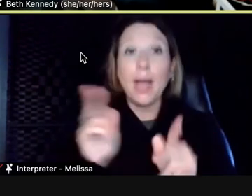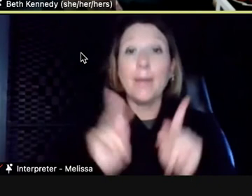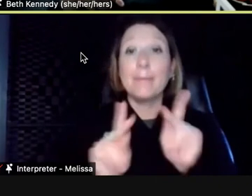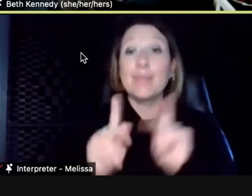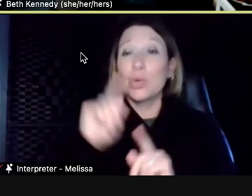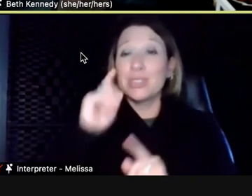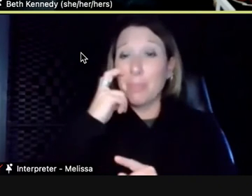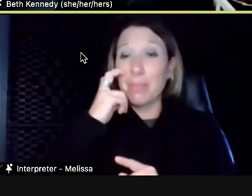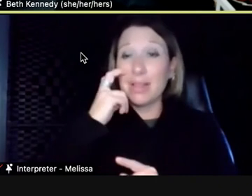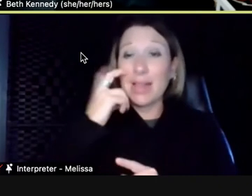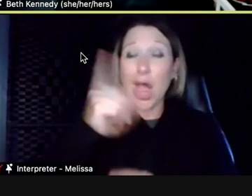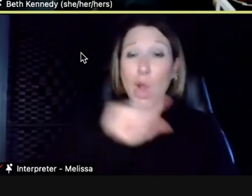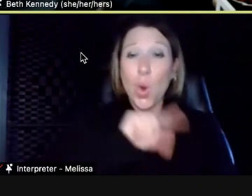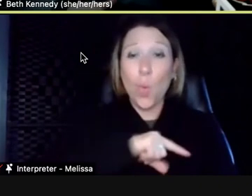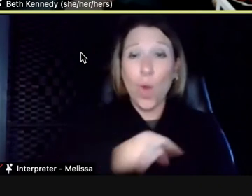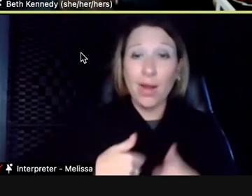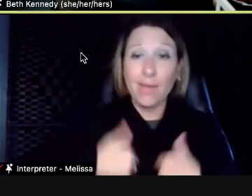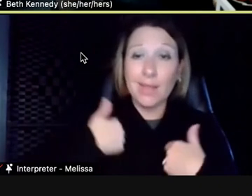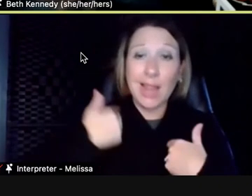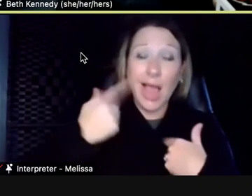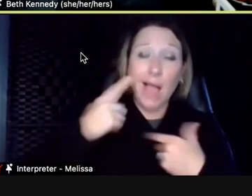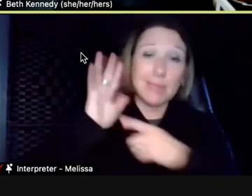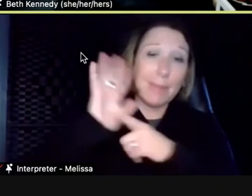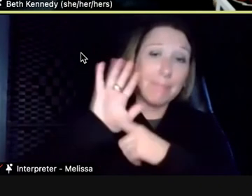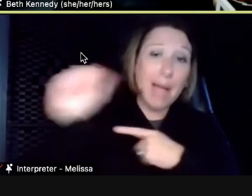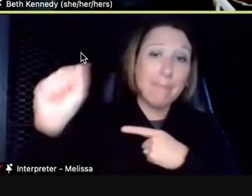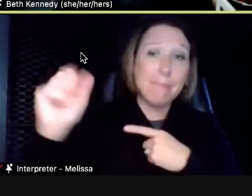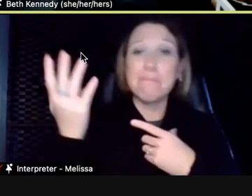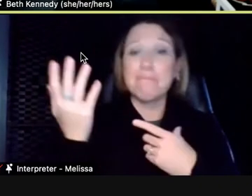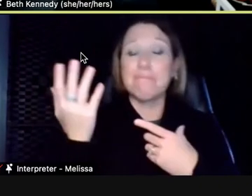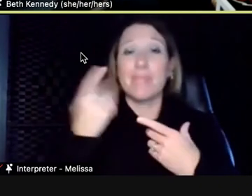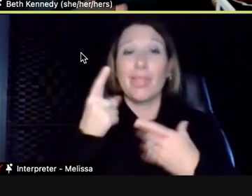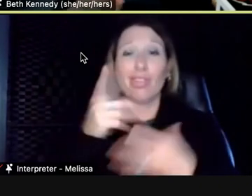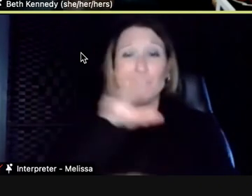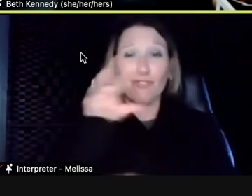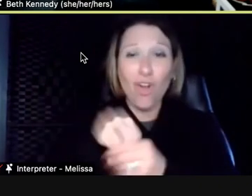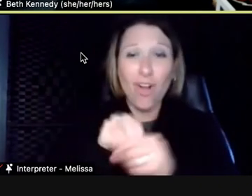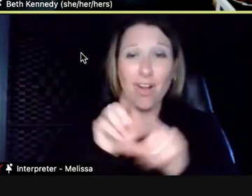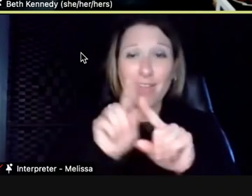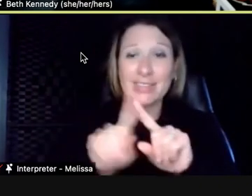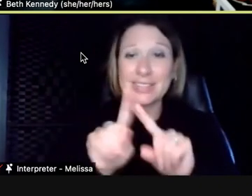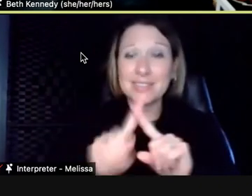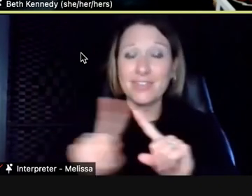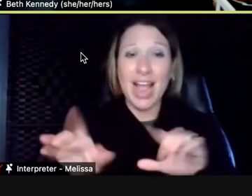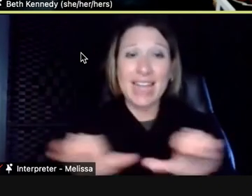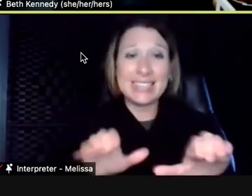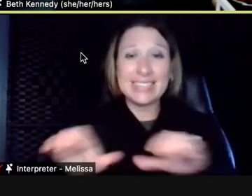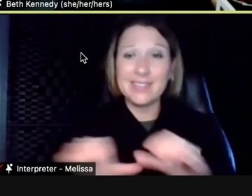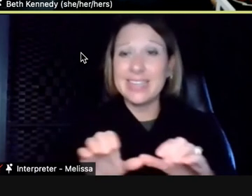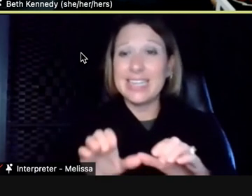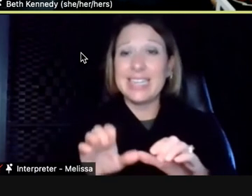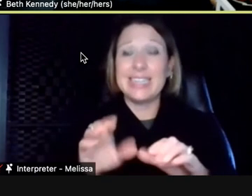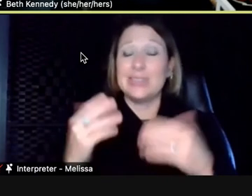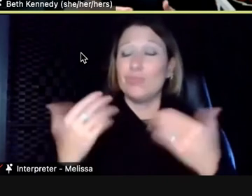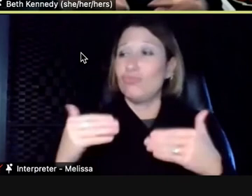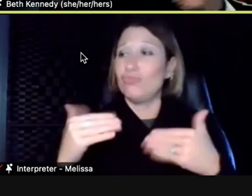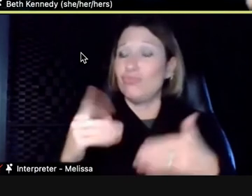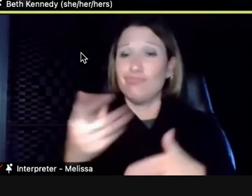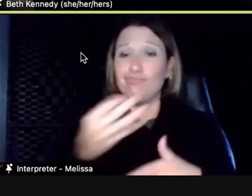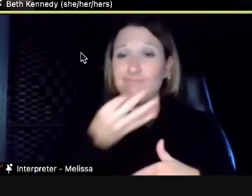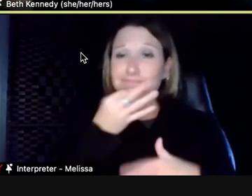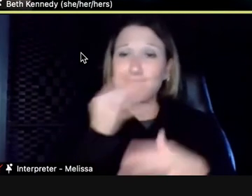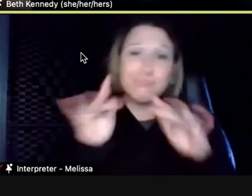life. They're achieving their potential. They're engaged in activities. They're out there living their best lives.